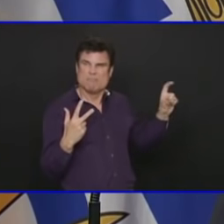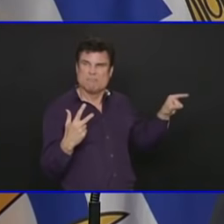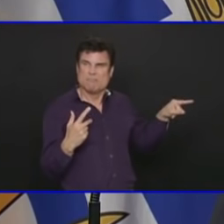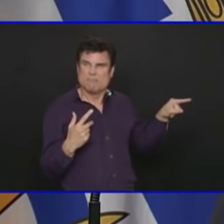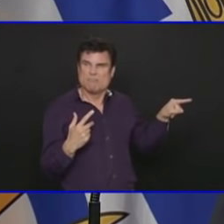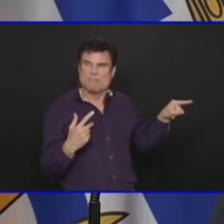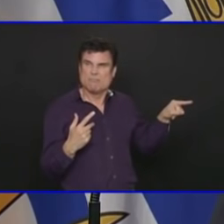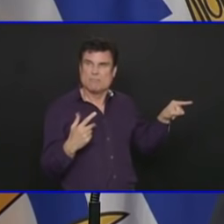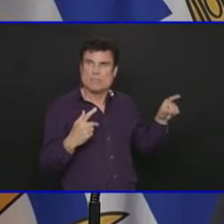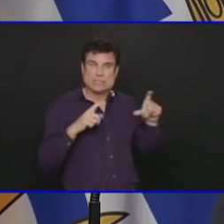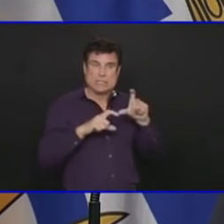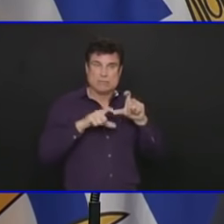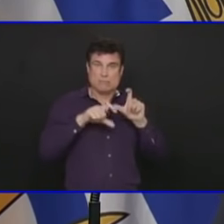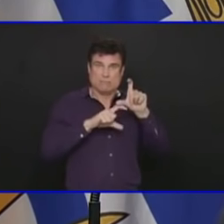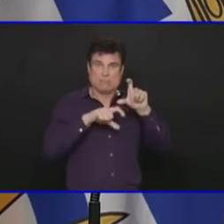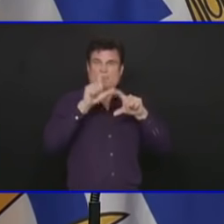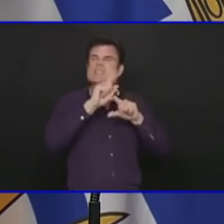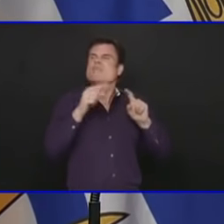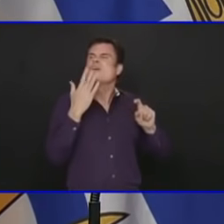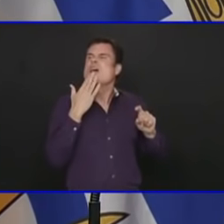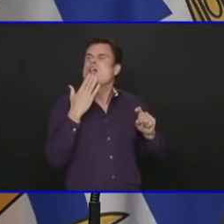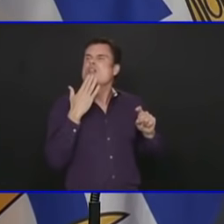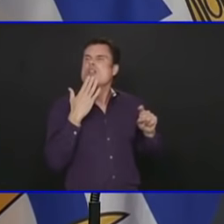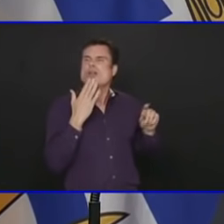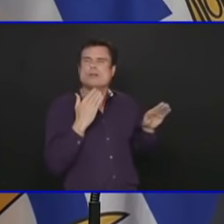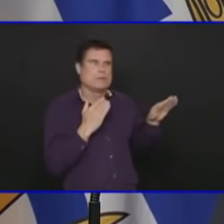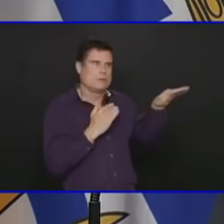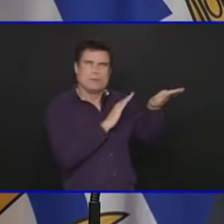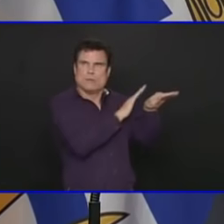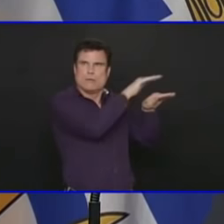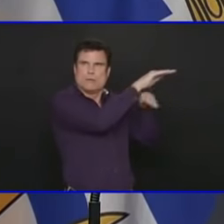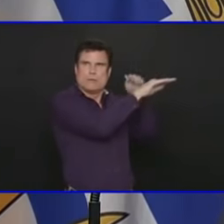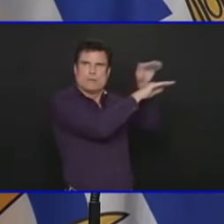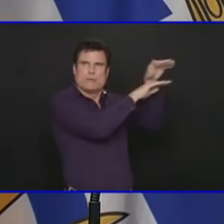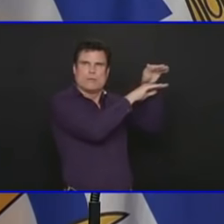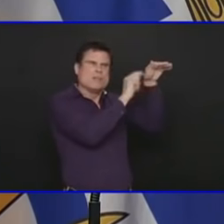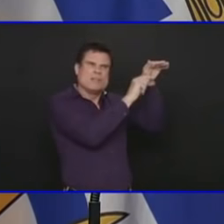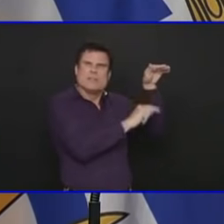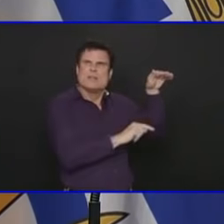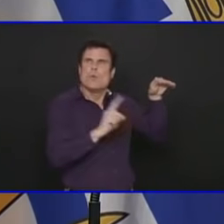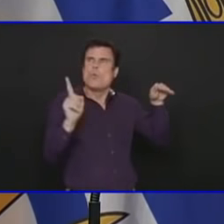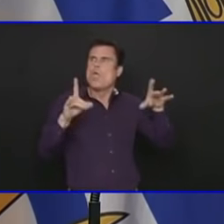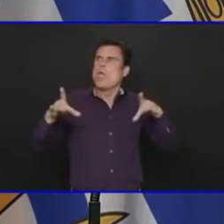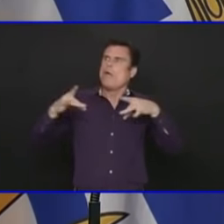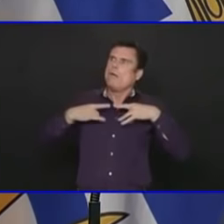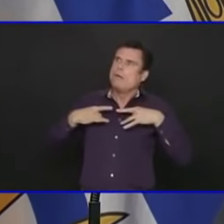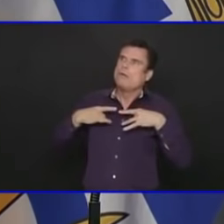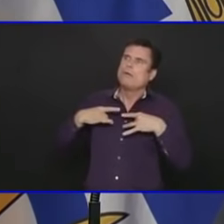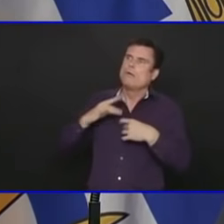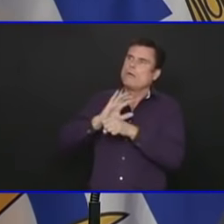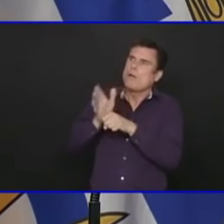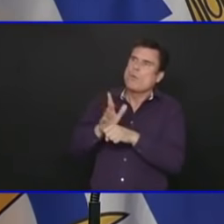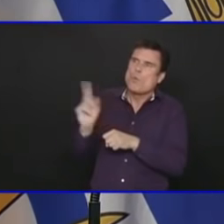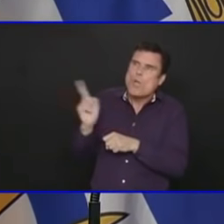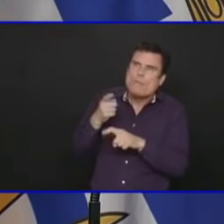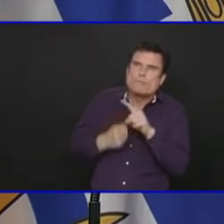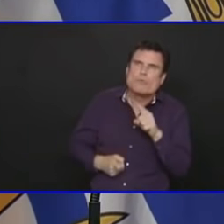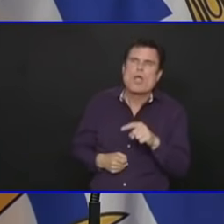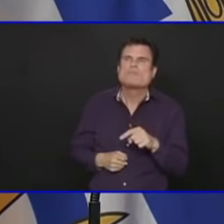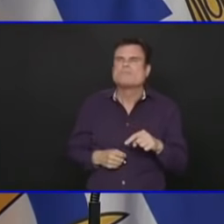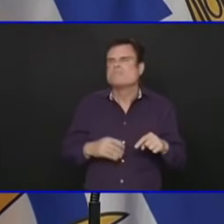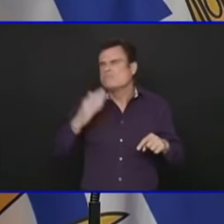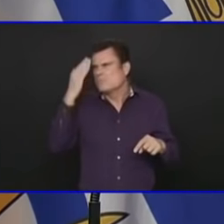The shade of purple, it's you've got a number of cases that were known to be linked to COVID cases, and then the paler shade